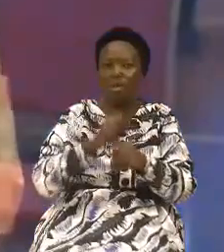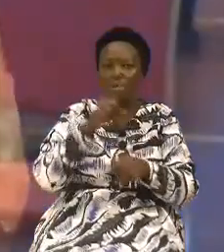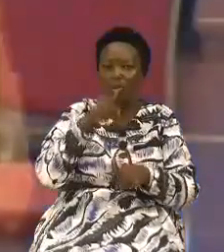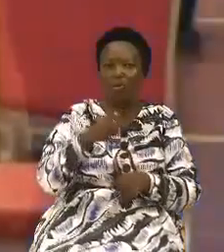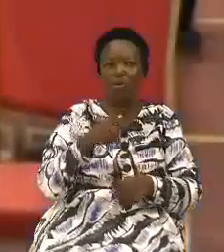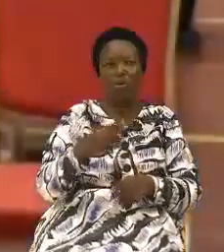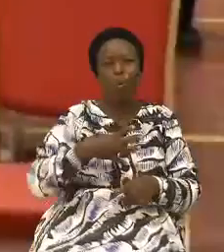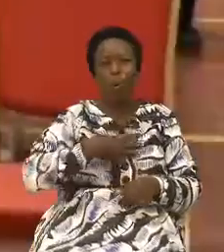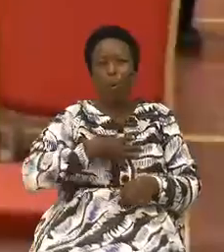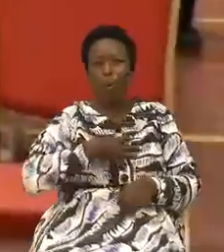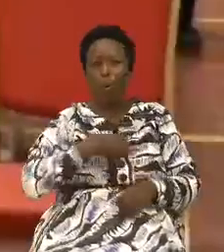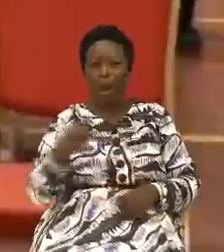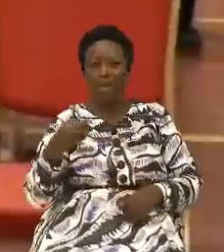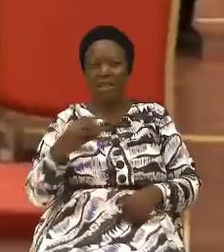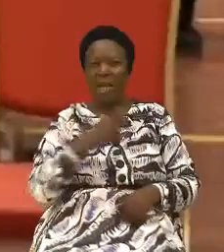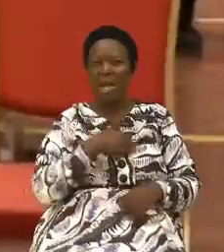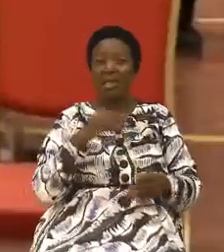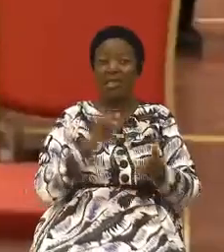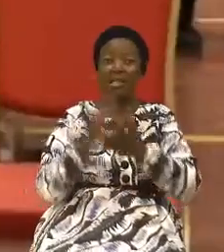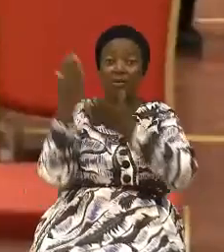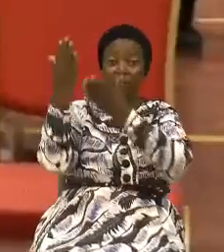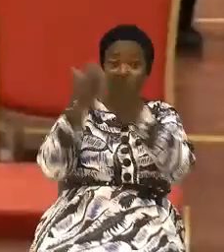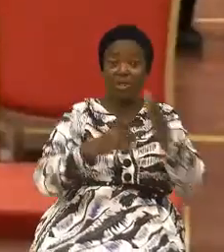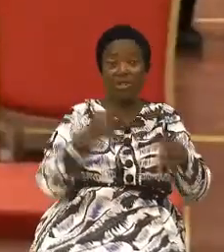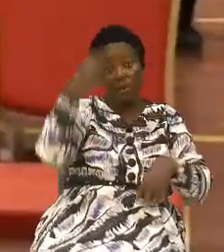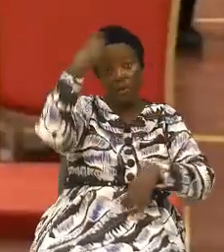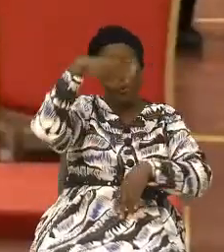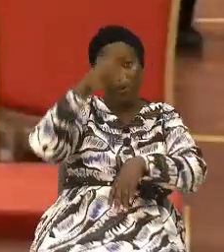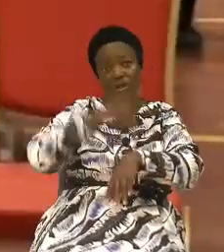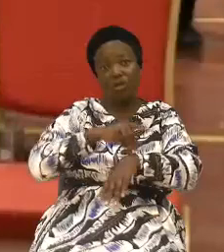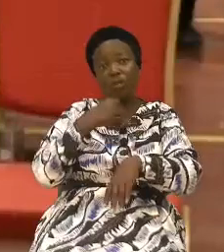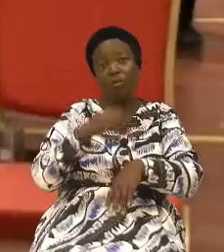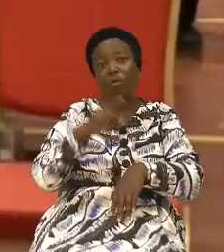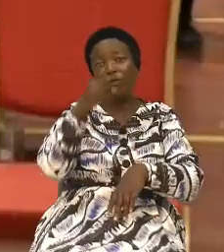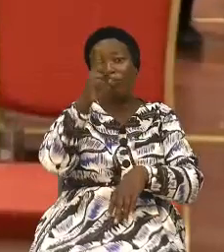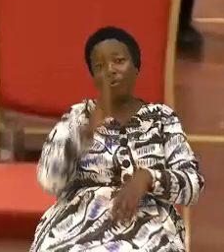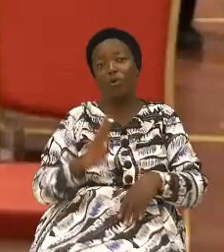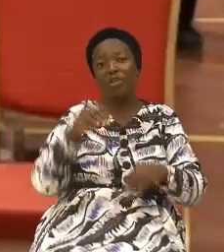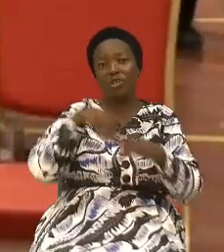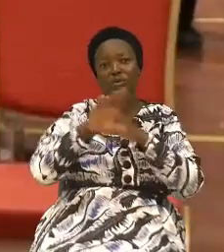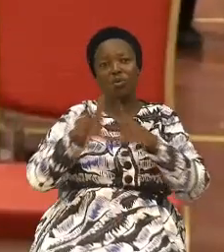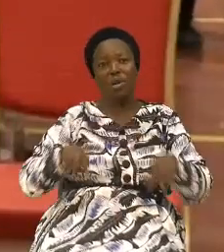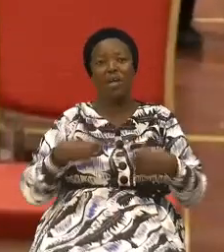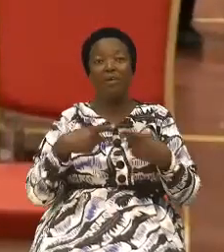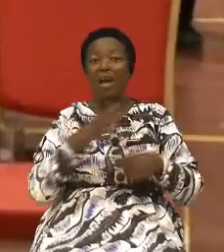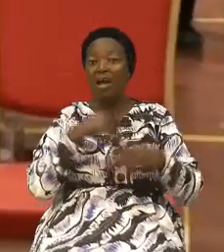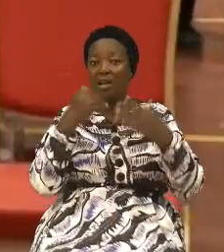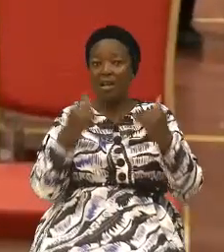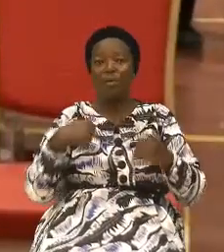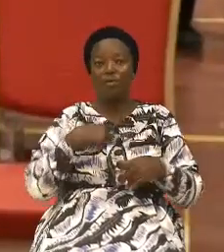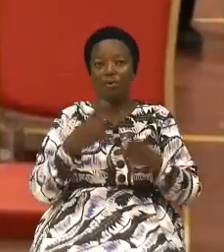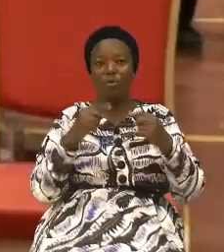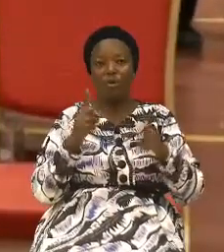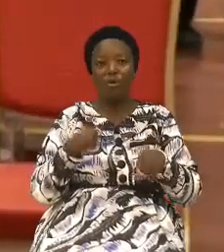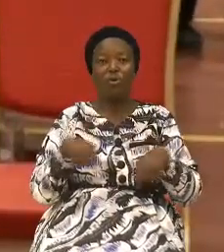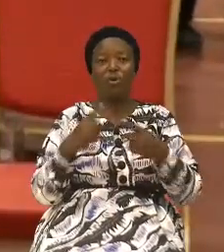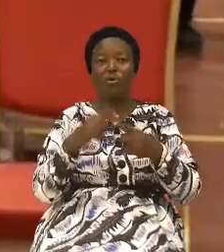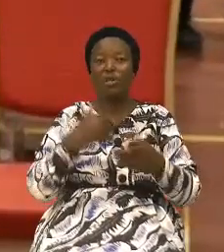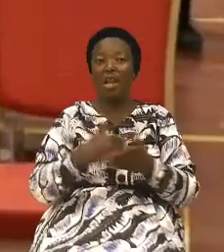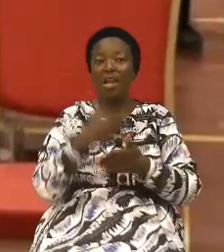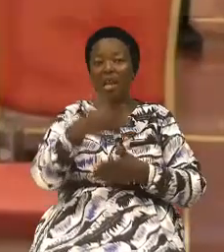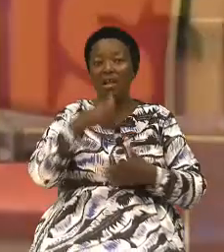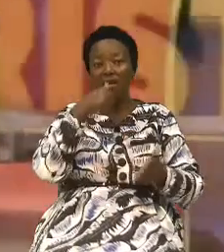that brings the wisdom of God into your life. And now we're going to the next letter. We've seen